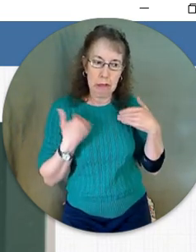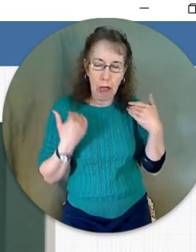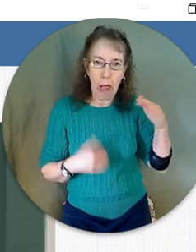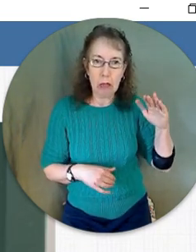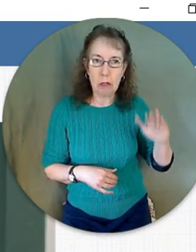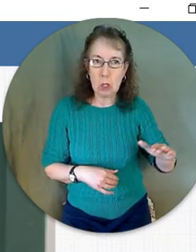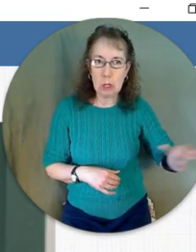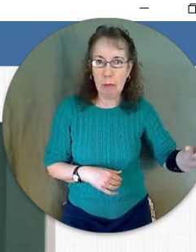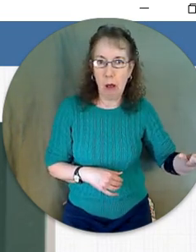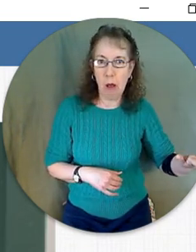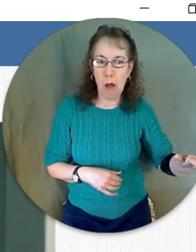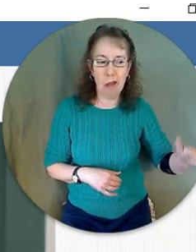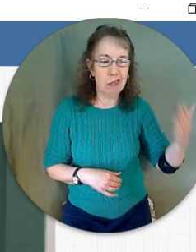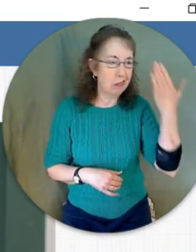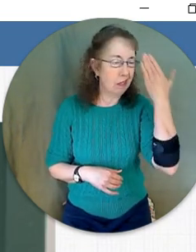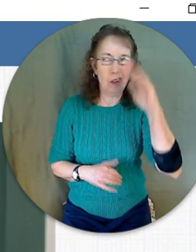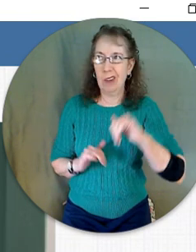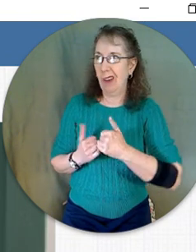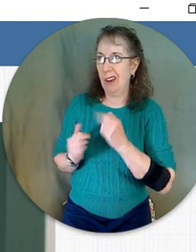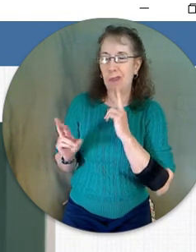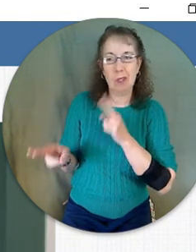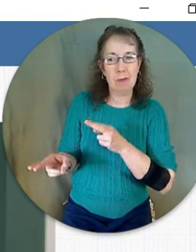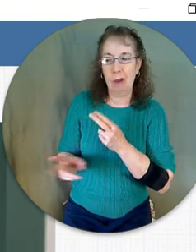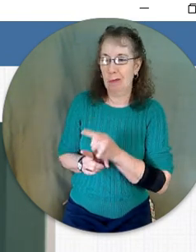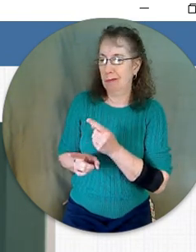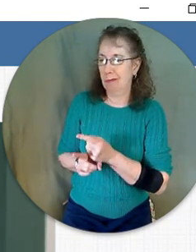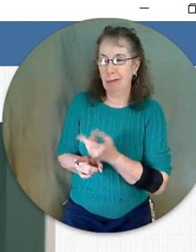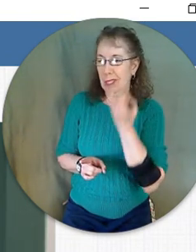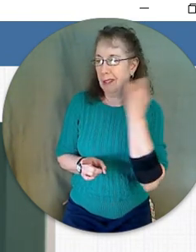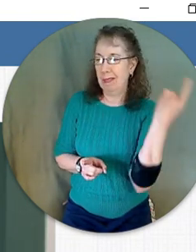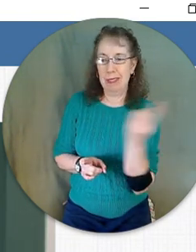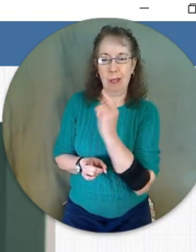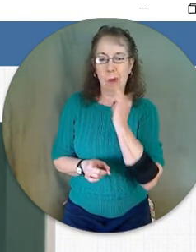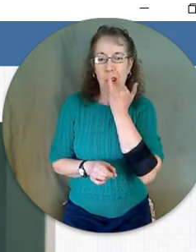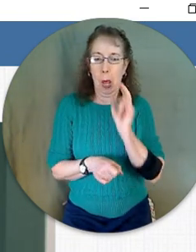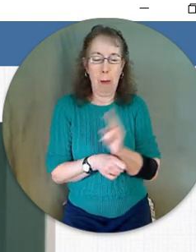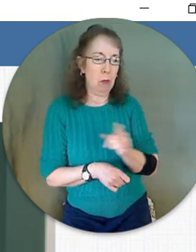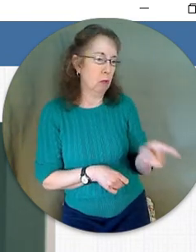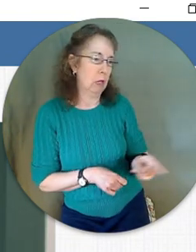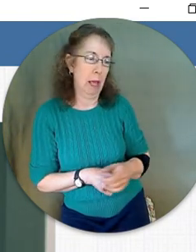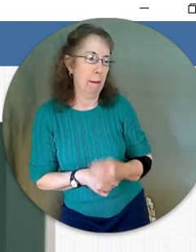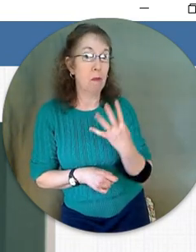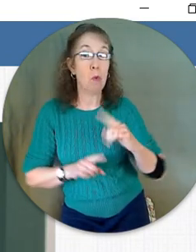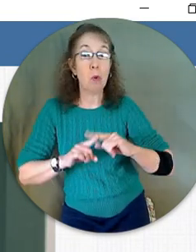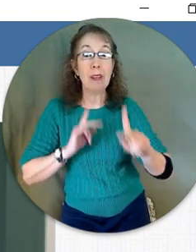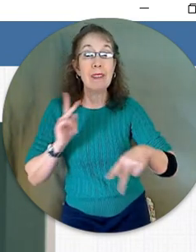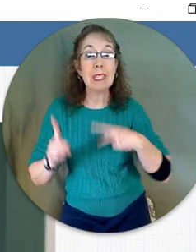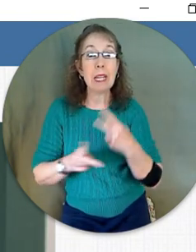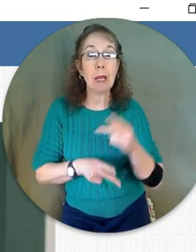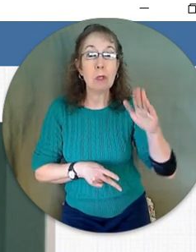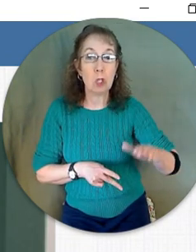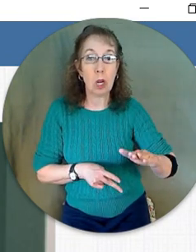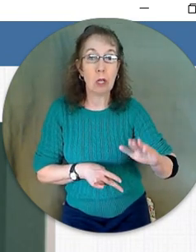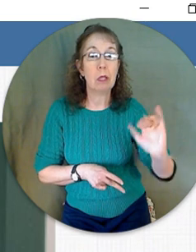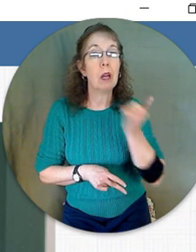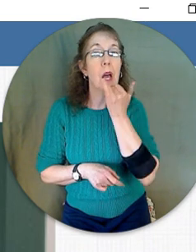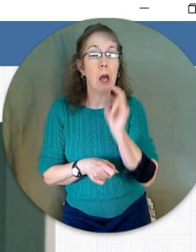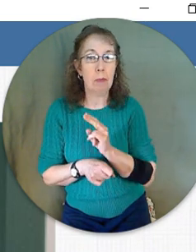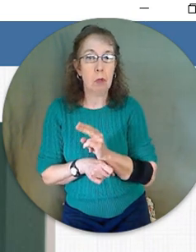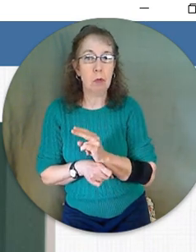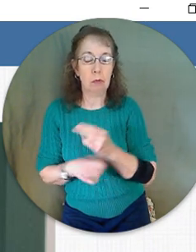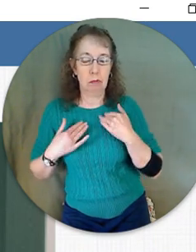they can't or don't know how to respond appropriately when they're abused. There are 4 types of child abuse: physical,